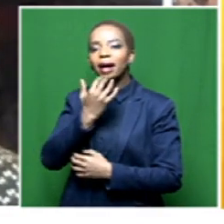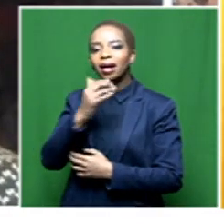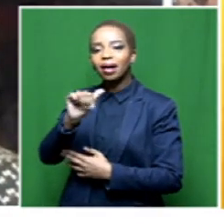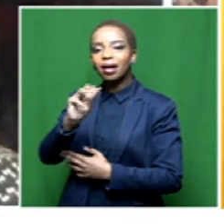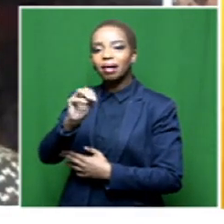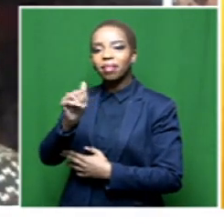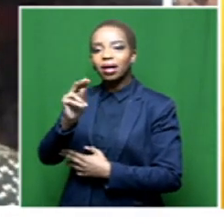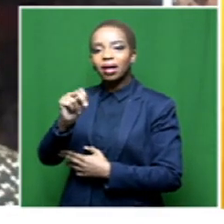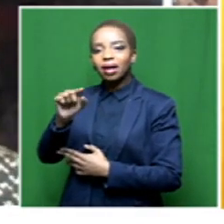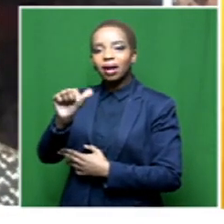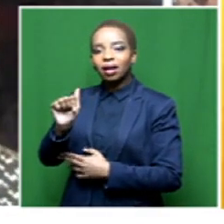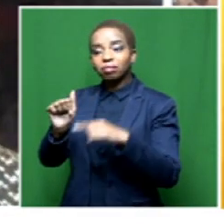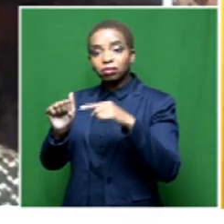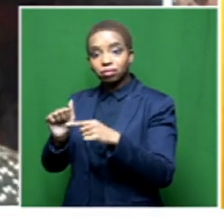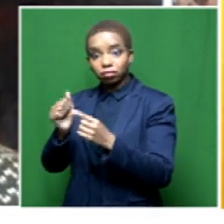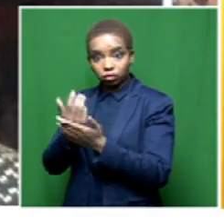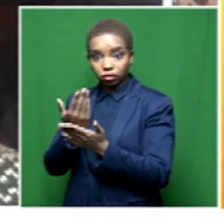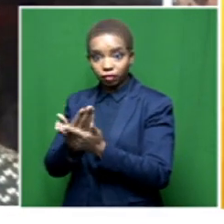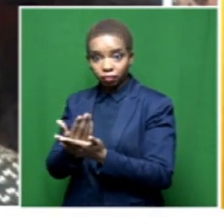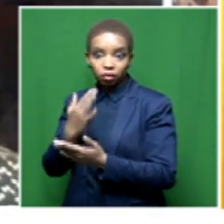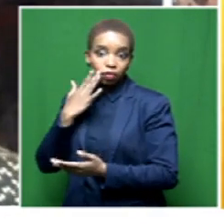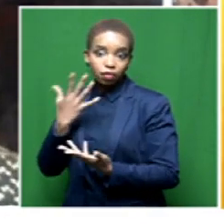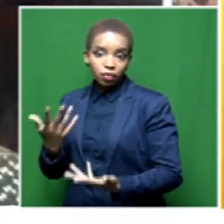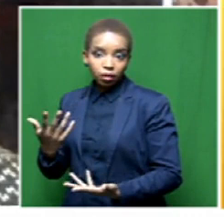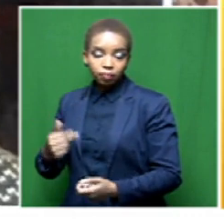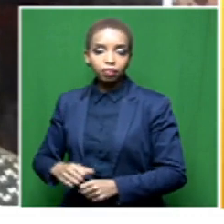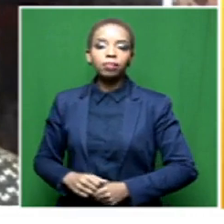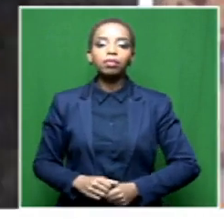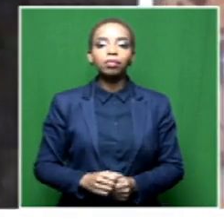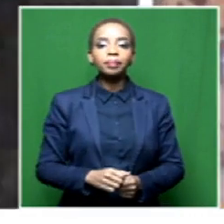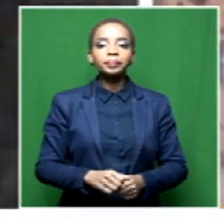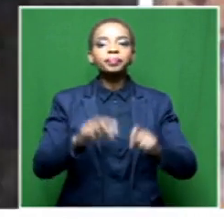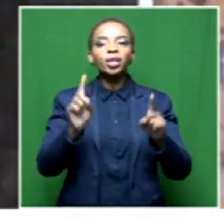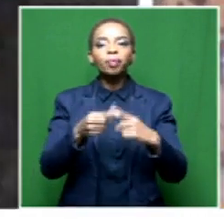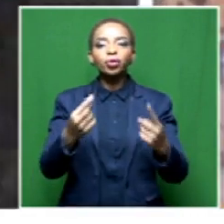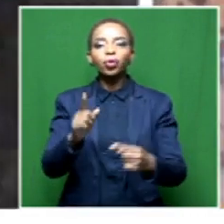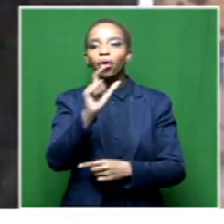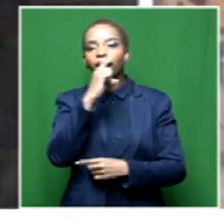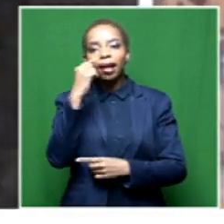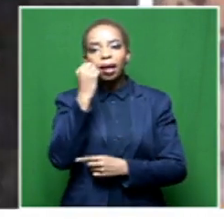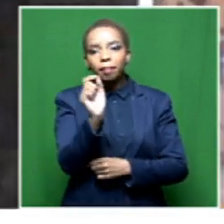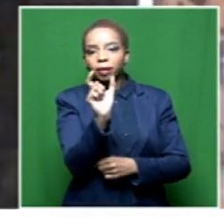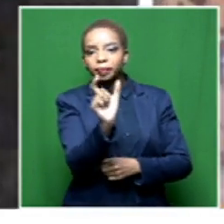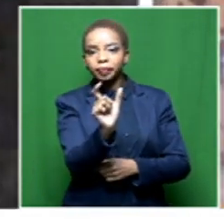on? Okay, on Amanga, I worked with a very talented lady called